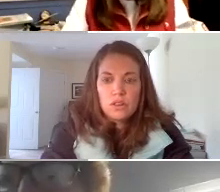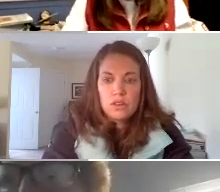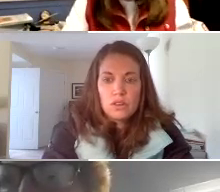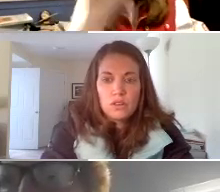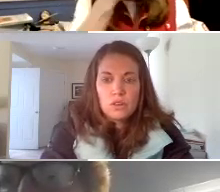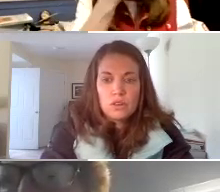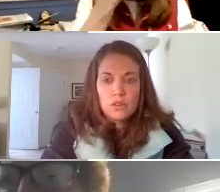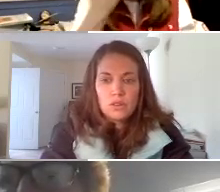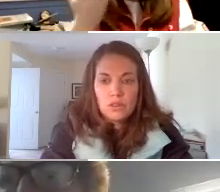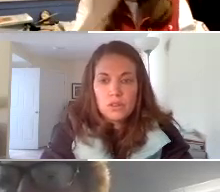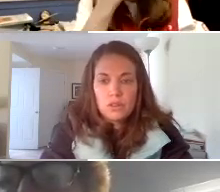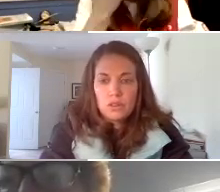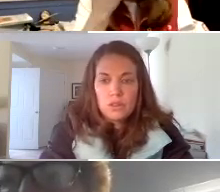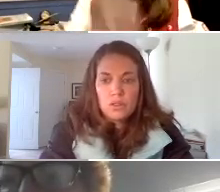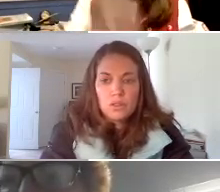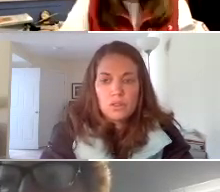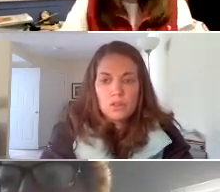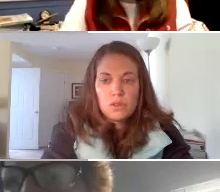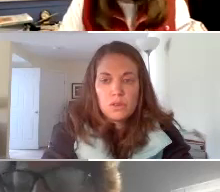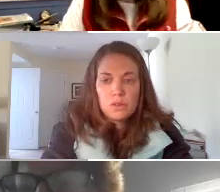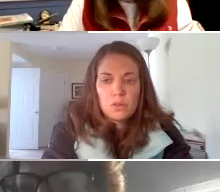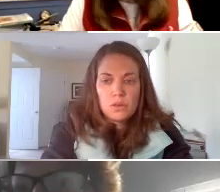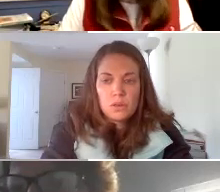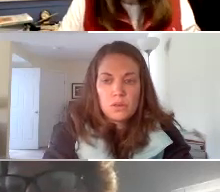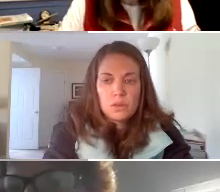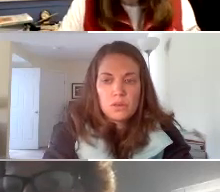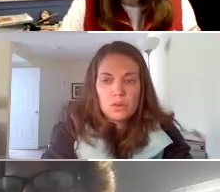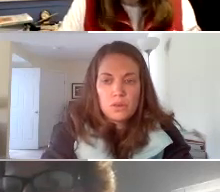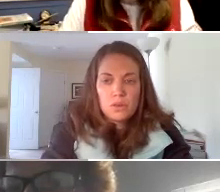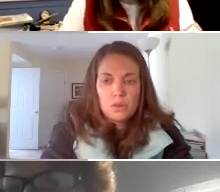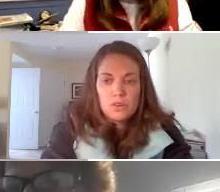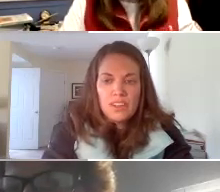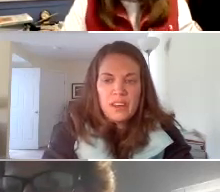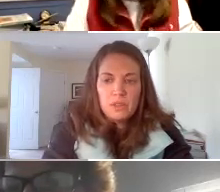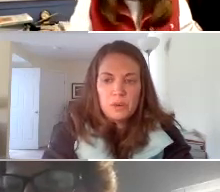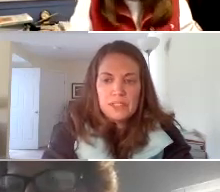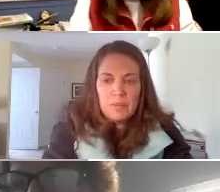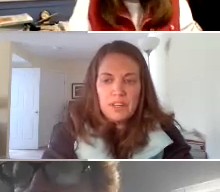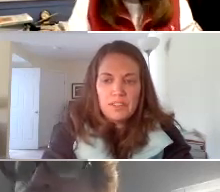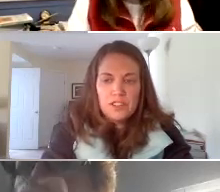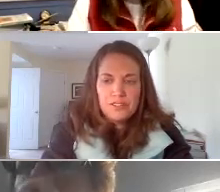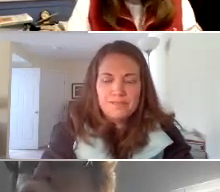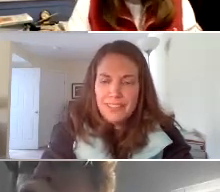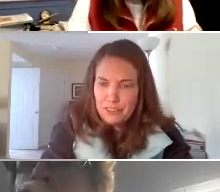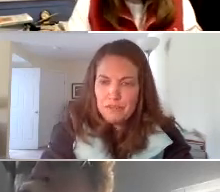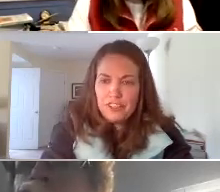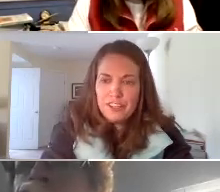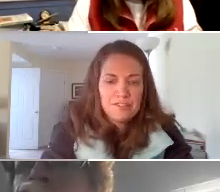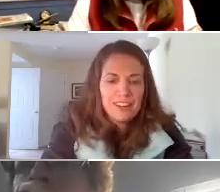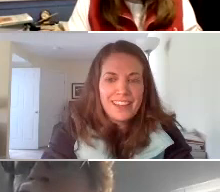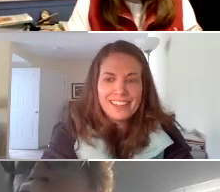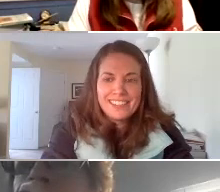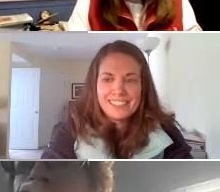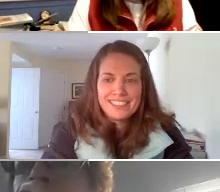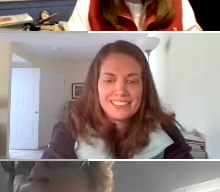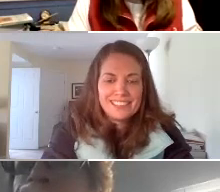farther away. But right up in somebody's face is never really what we need. Yeah, that was what was happening. So thank you for